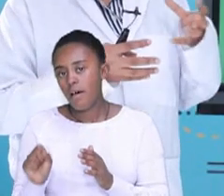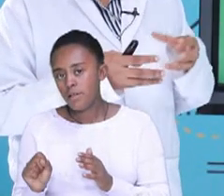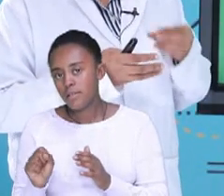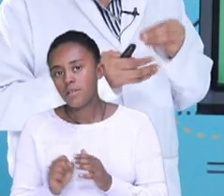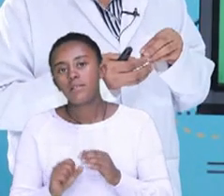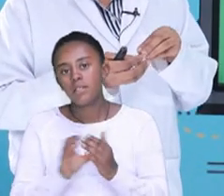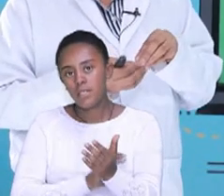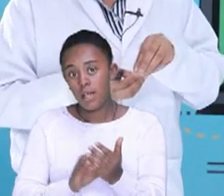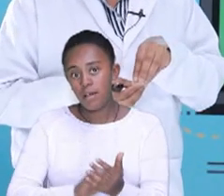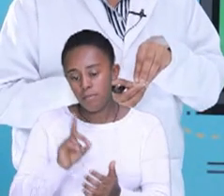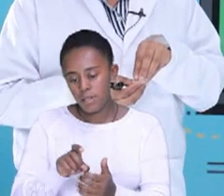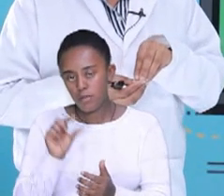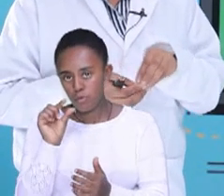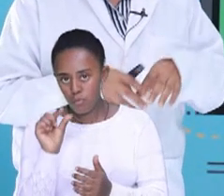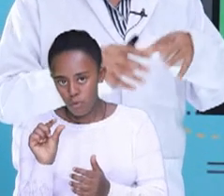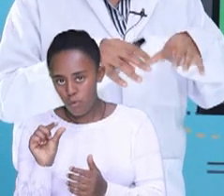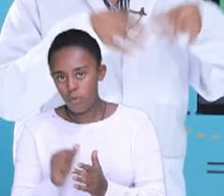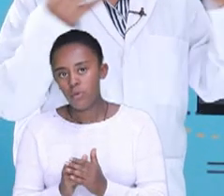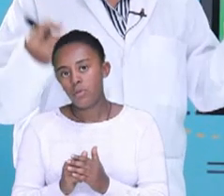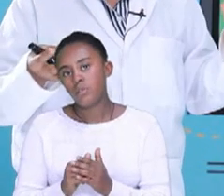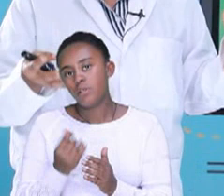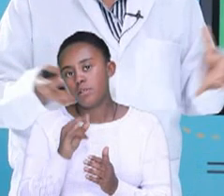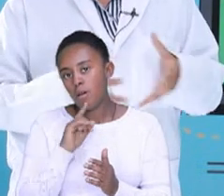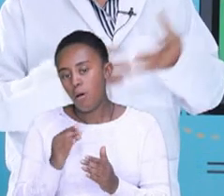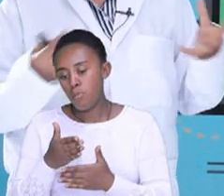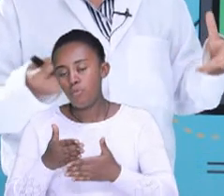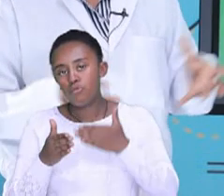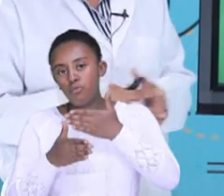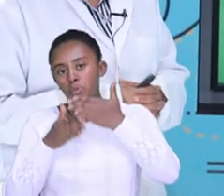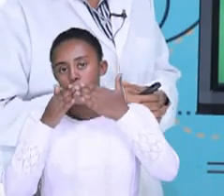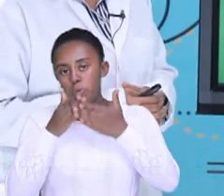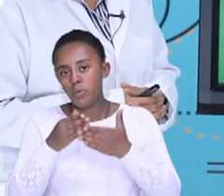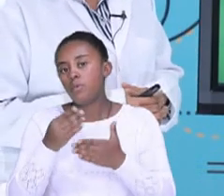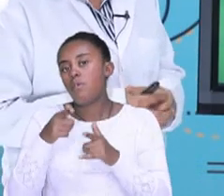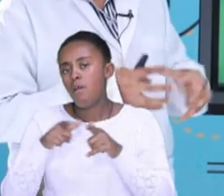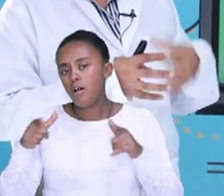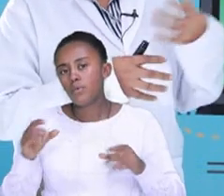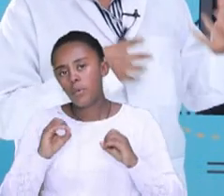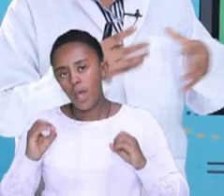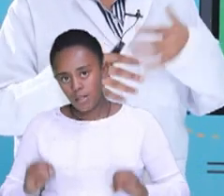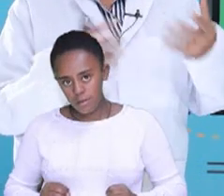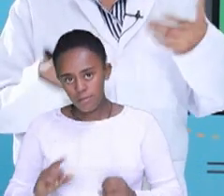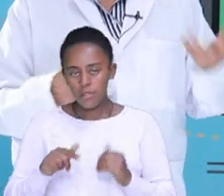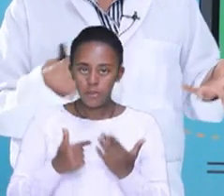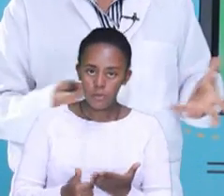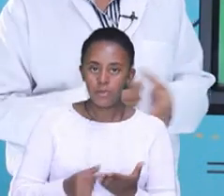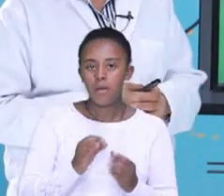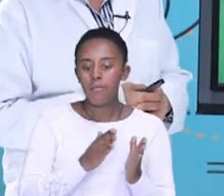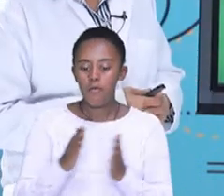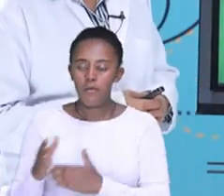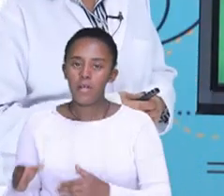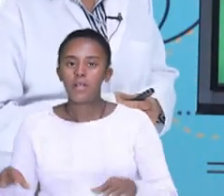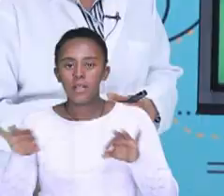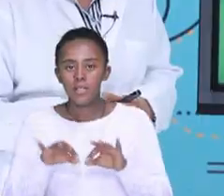as cells must be small in size so that they can build large organisms, and so that they can provide